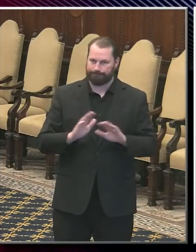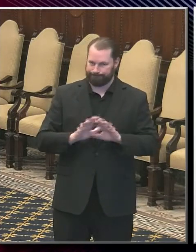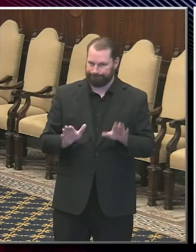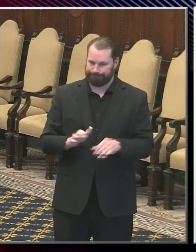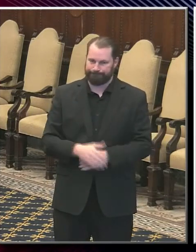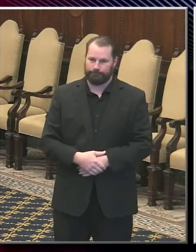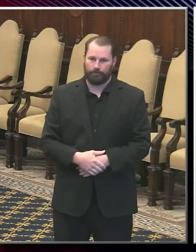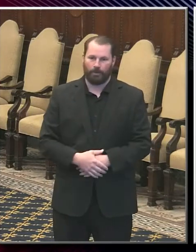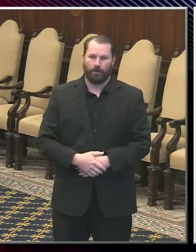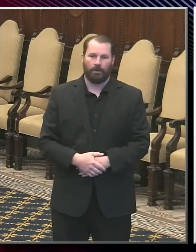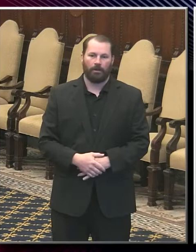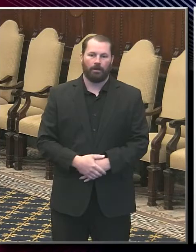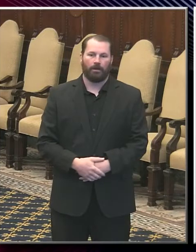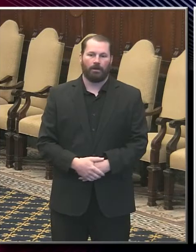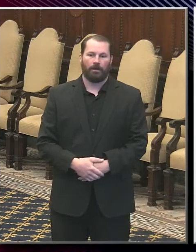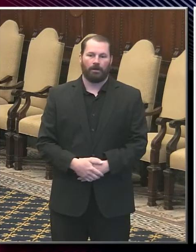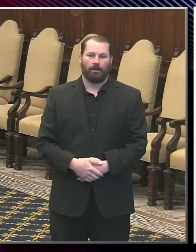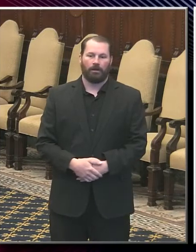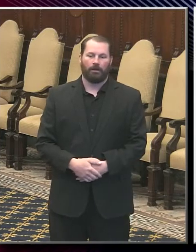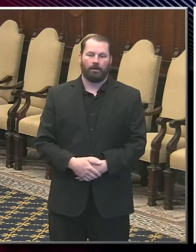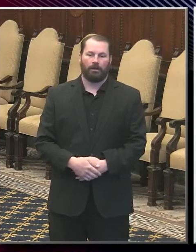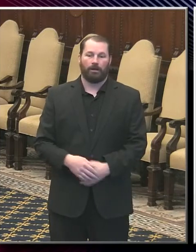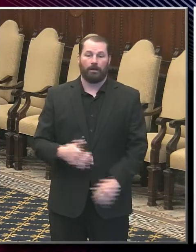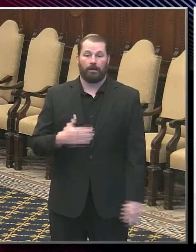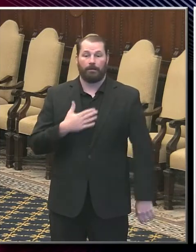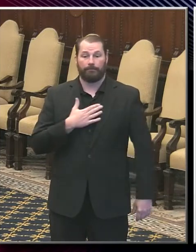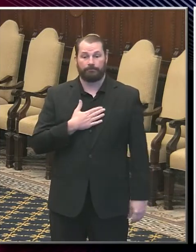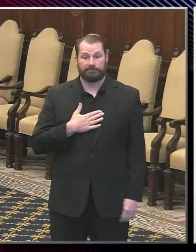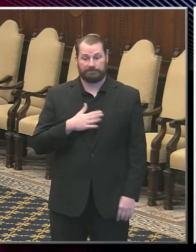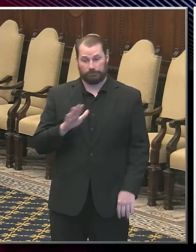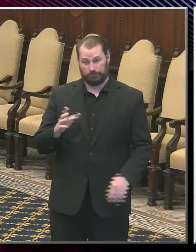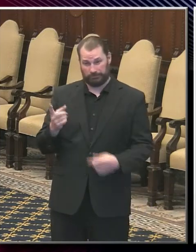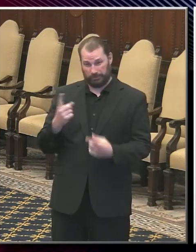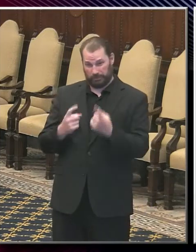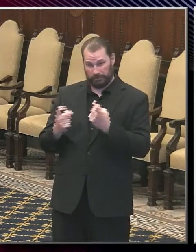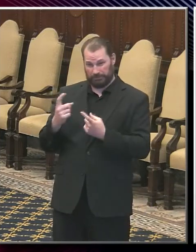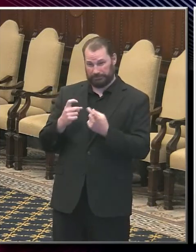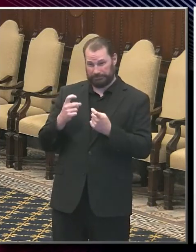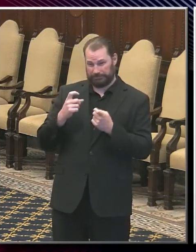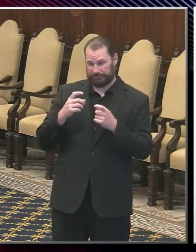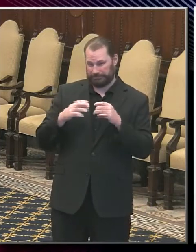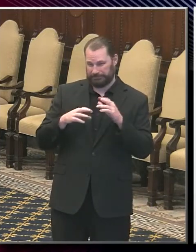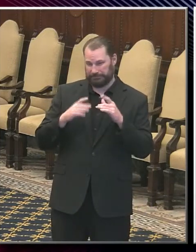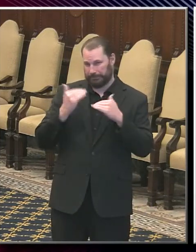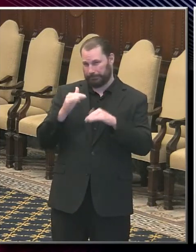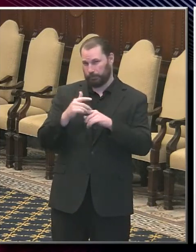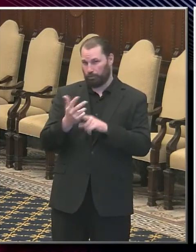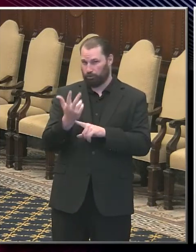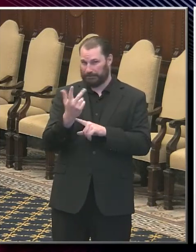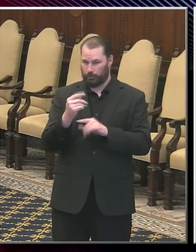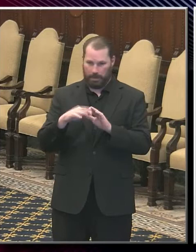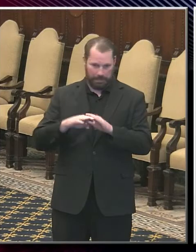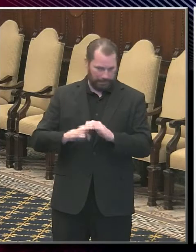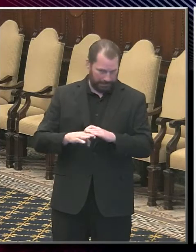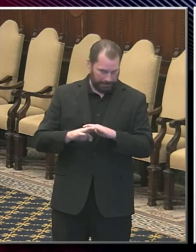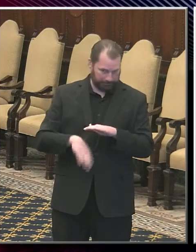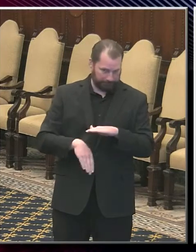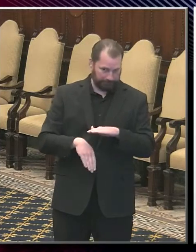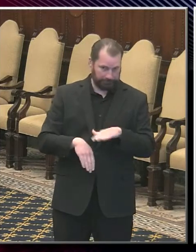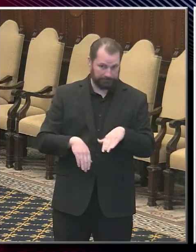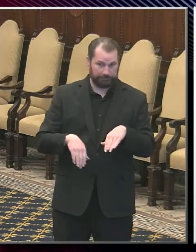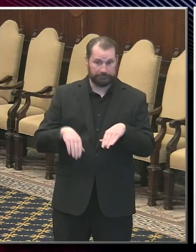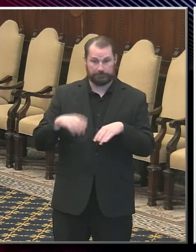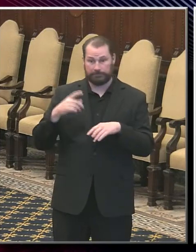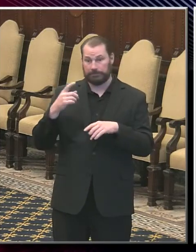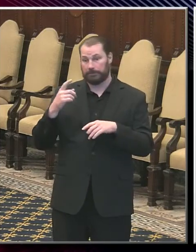questions. Reporters are asked to limit their questions to 3 or fewer, and we will do a second round of questions